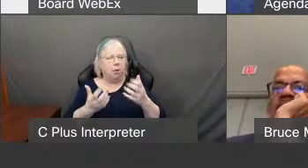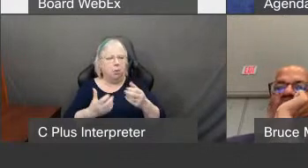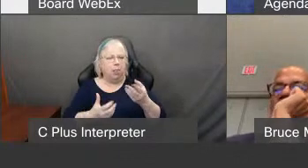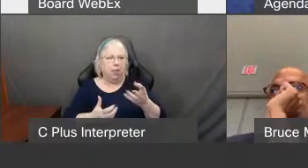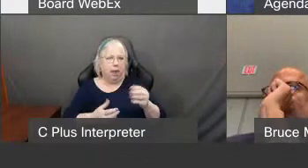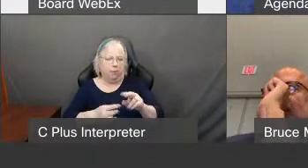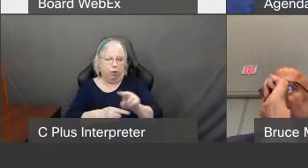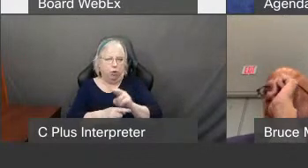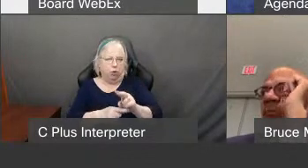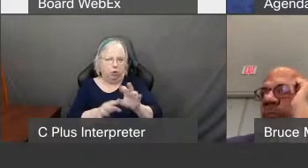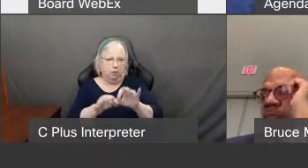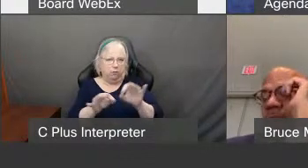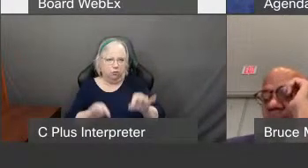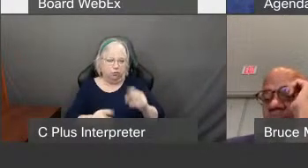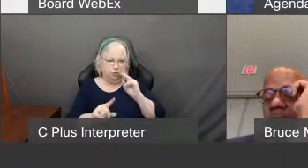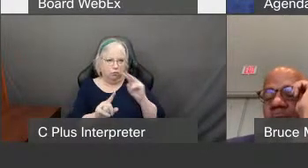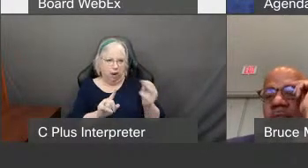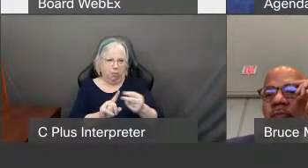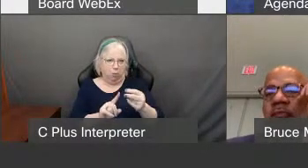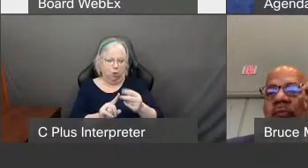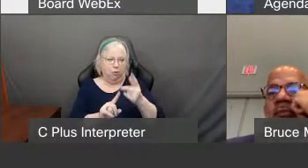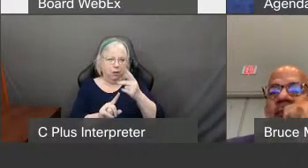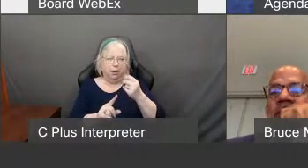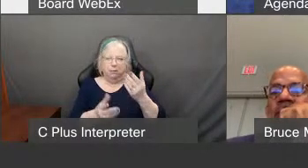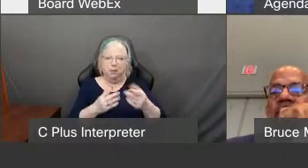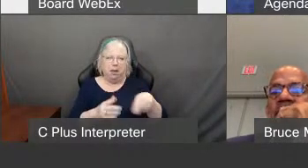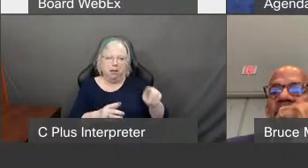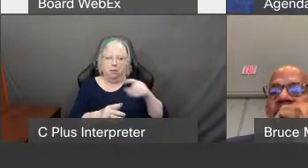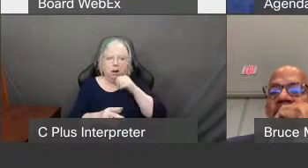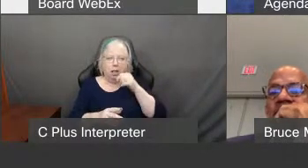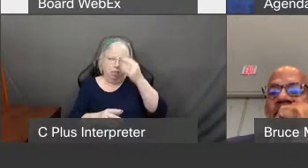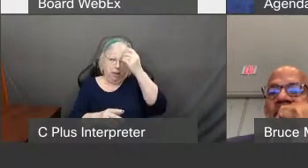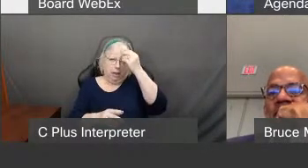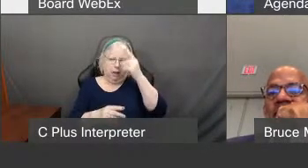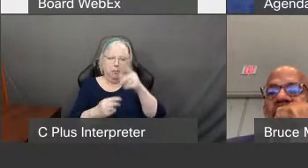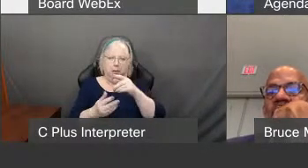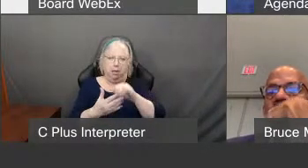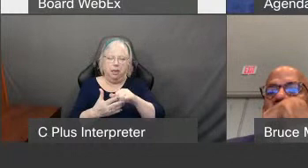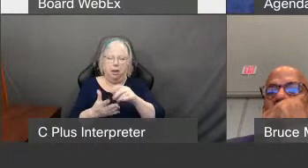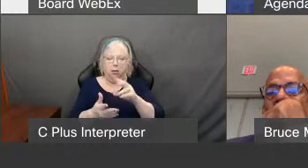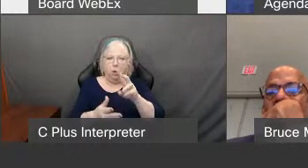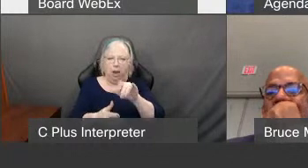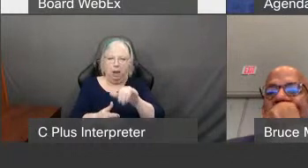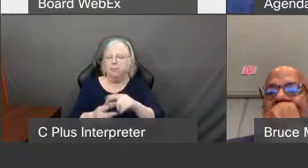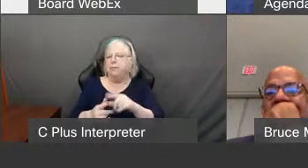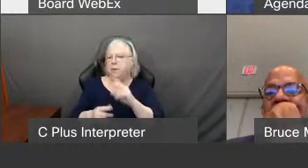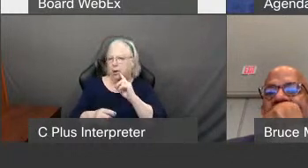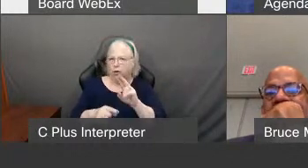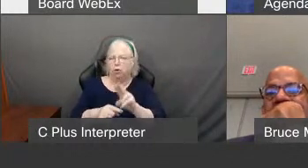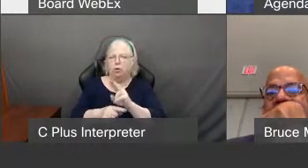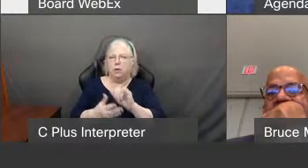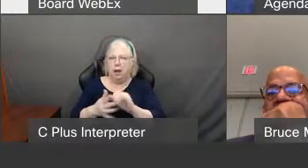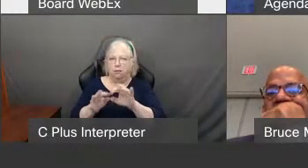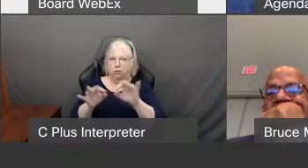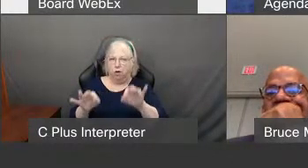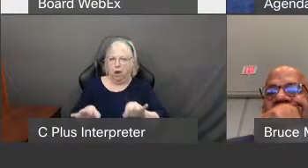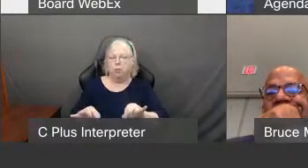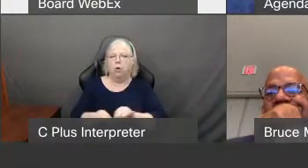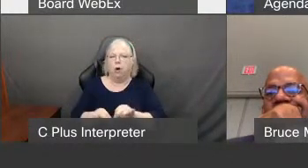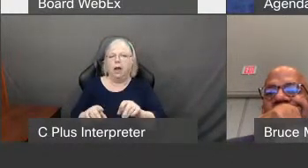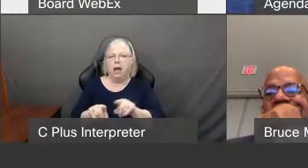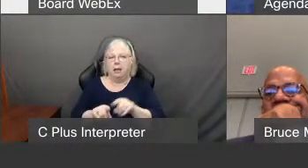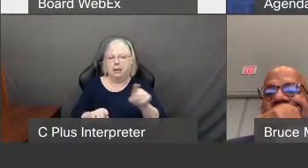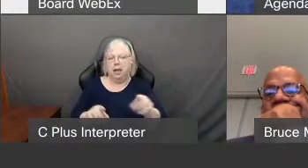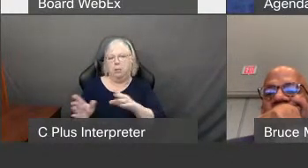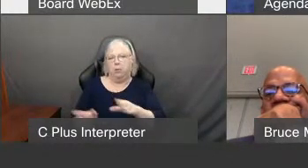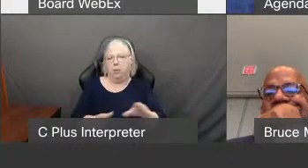framework, because they may not be even thinking along those lines. Yes, ma'am. They'll use that framework as they're preparing things. Thank you. Yes,